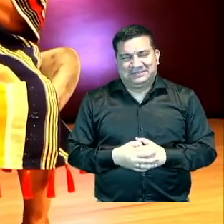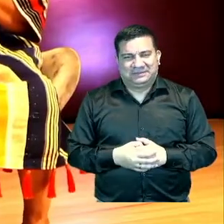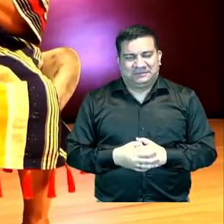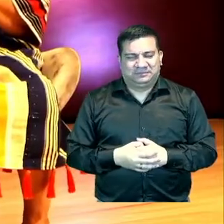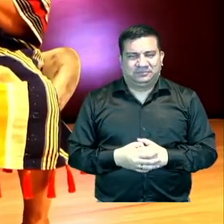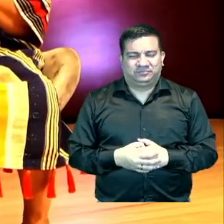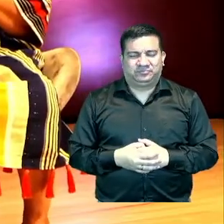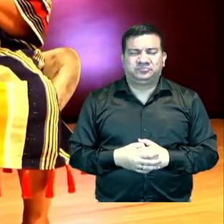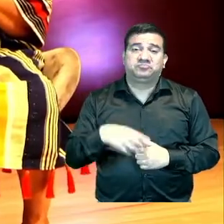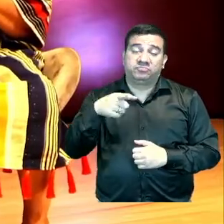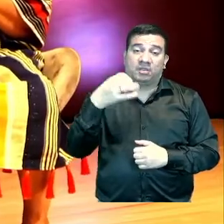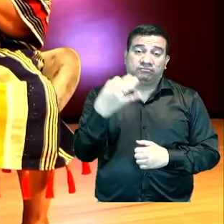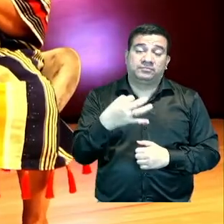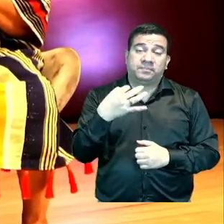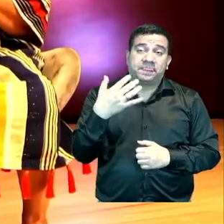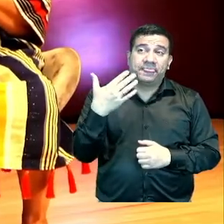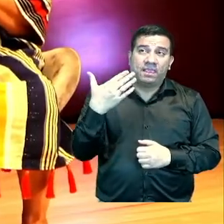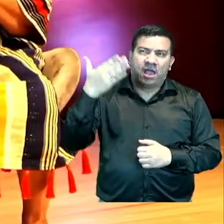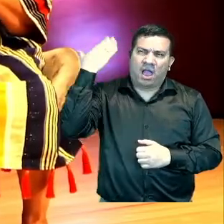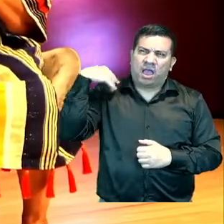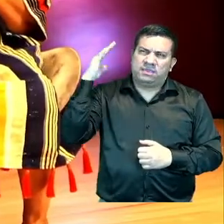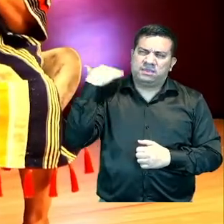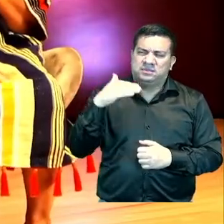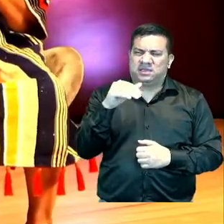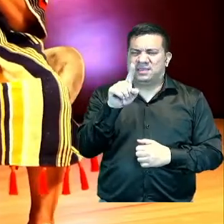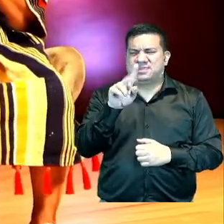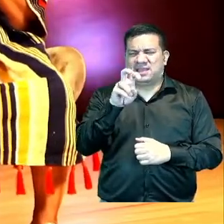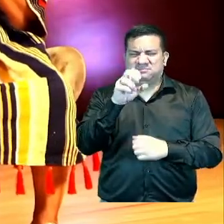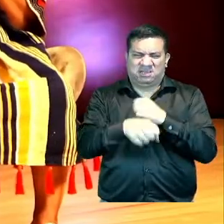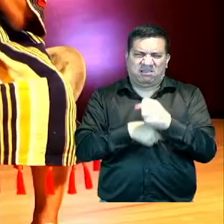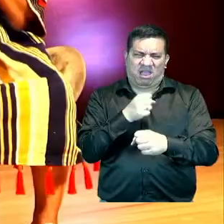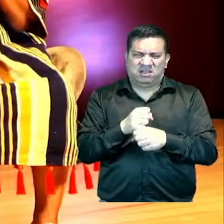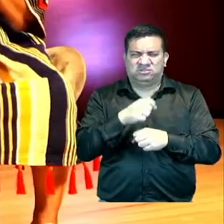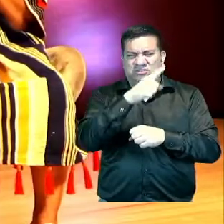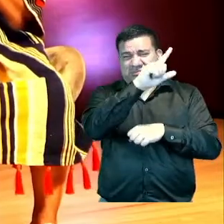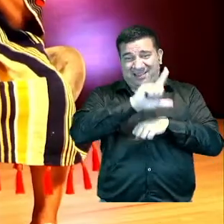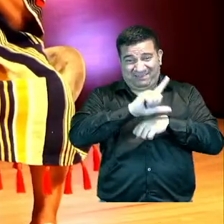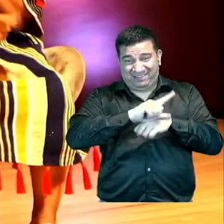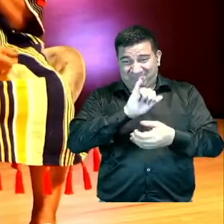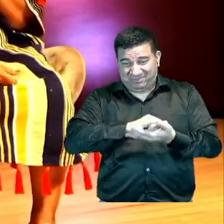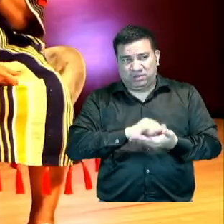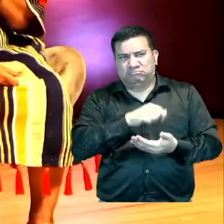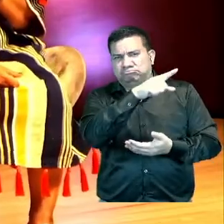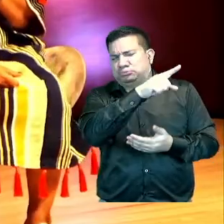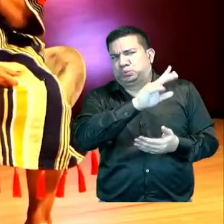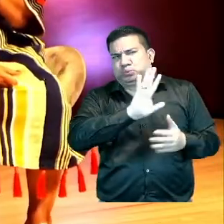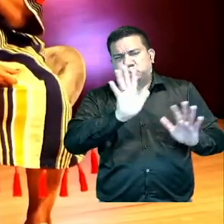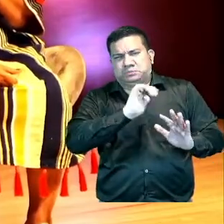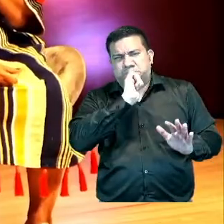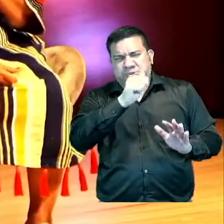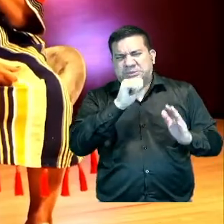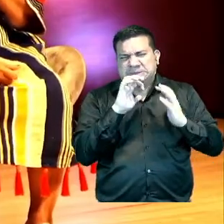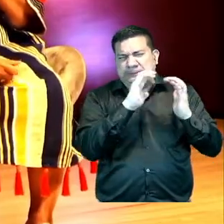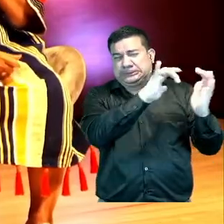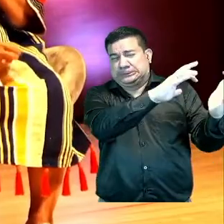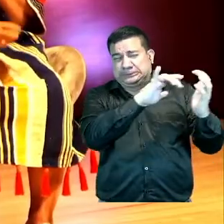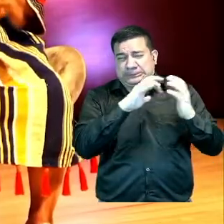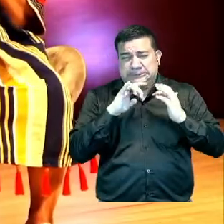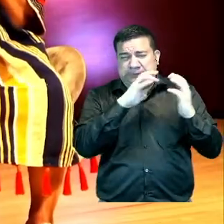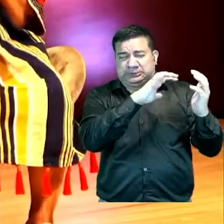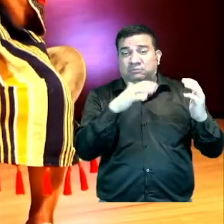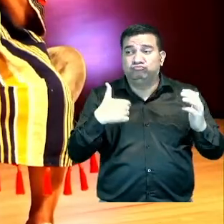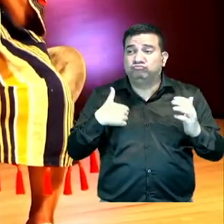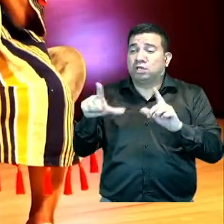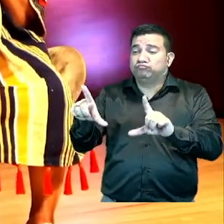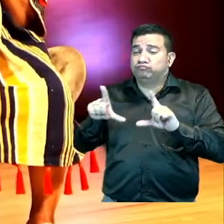war started in Liberia. 17, one day after my high school graduation. By the